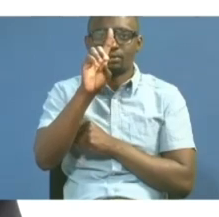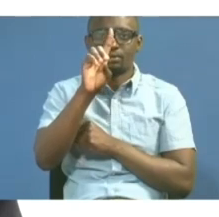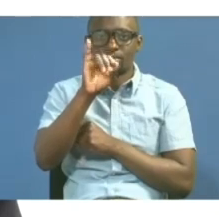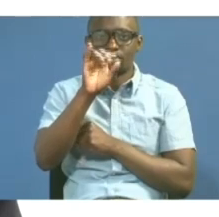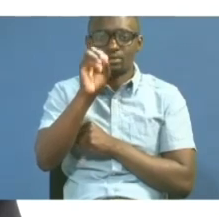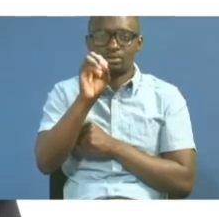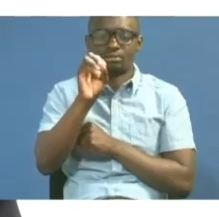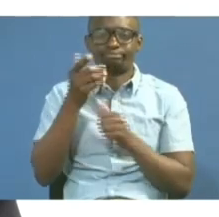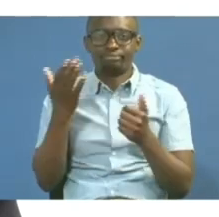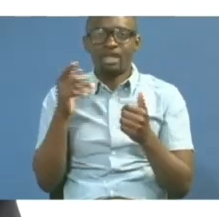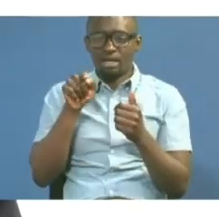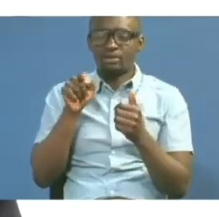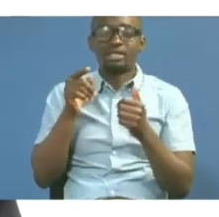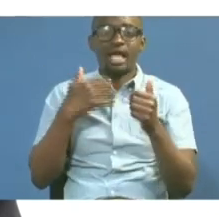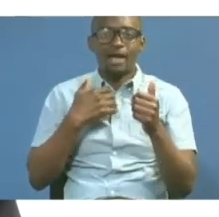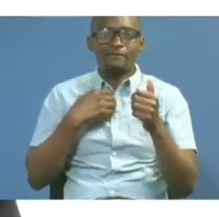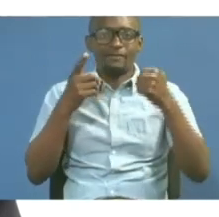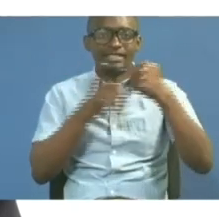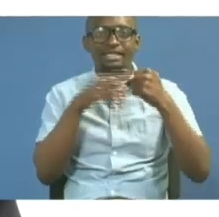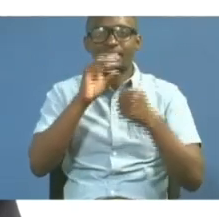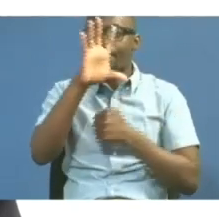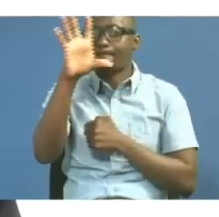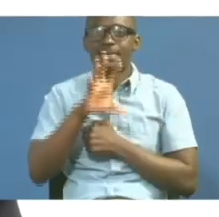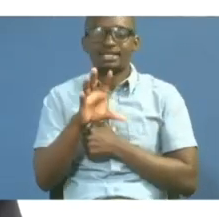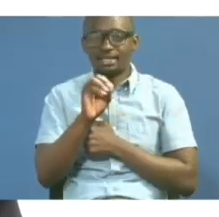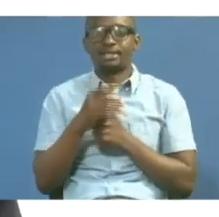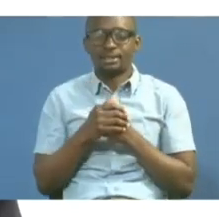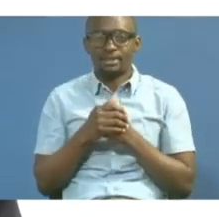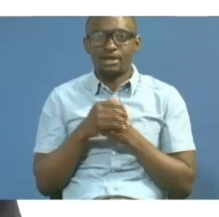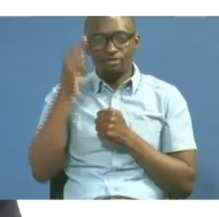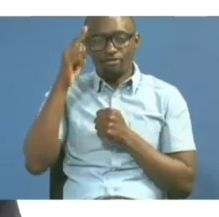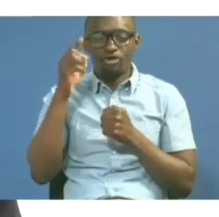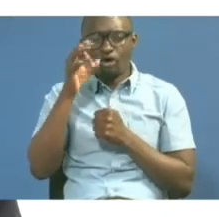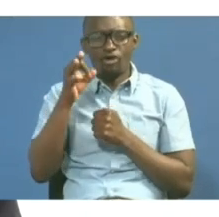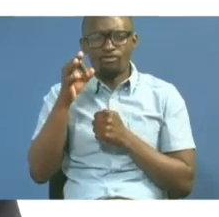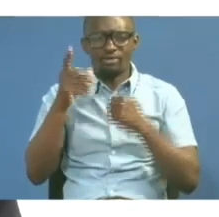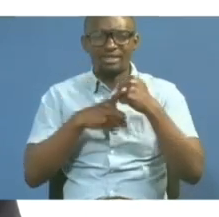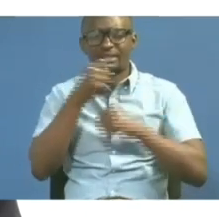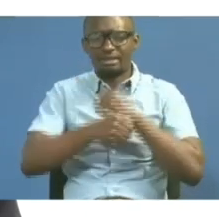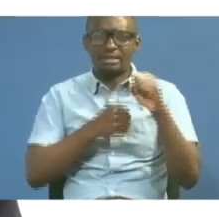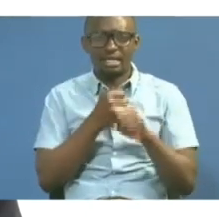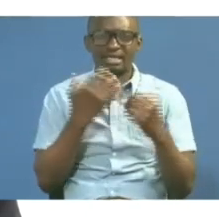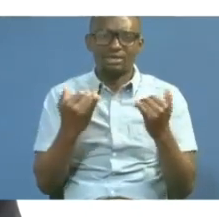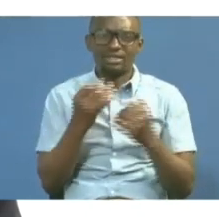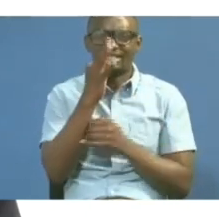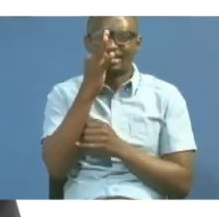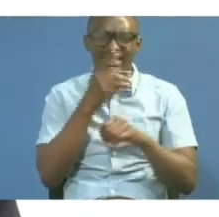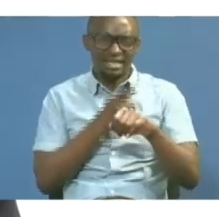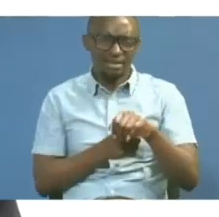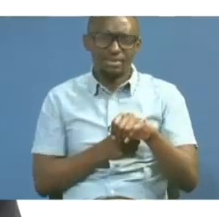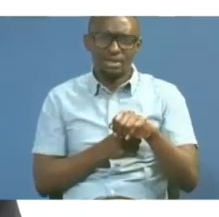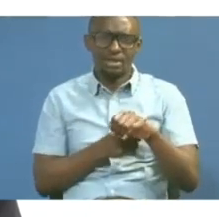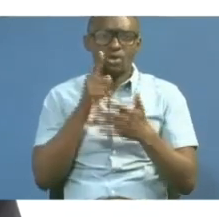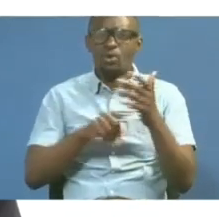will take 60% of your next 6 years, if you're going for the 6 years. And it weighs three